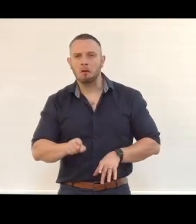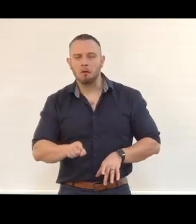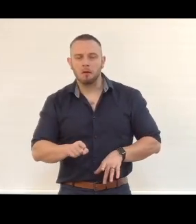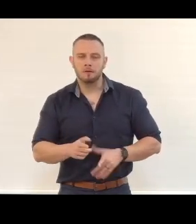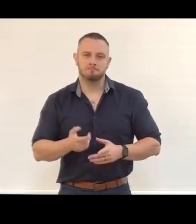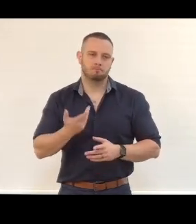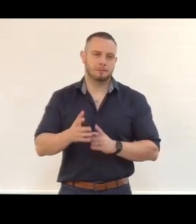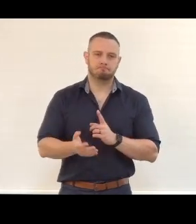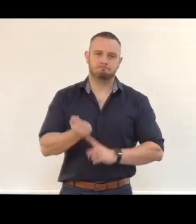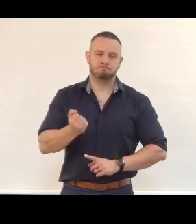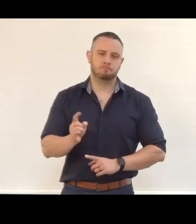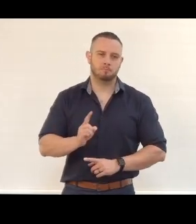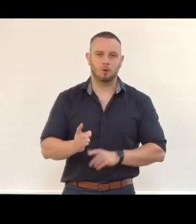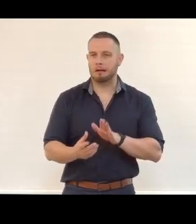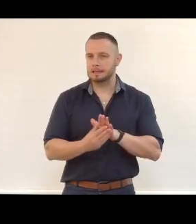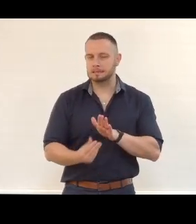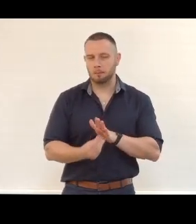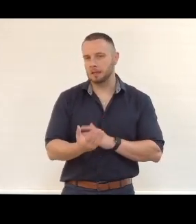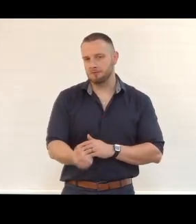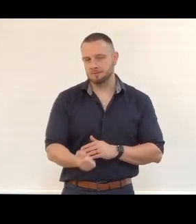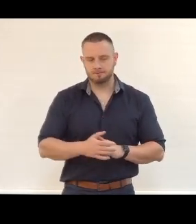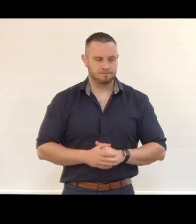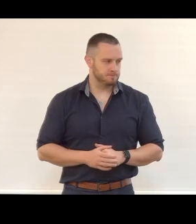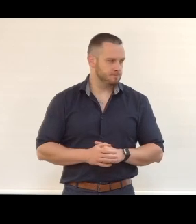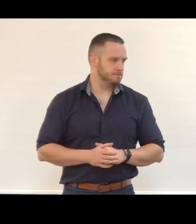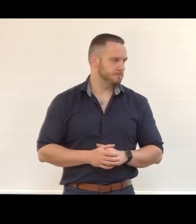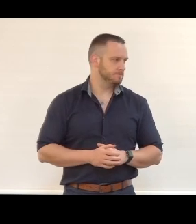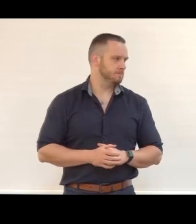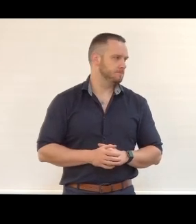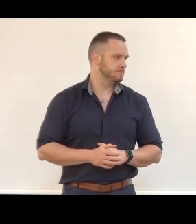conduct there, some examples, but just very briefly.